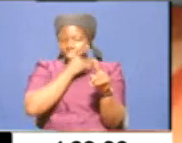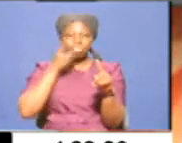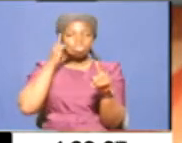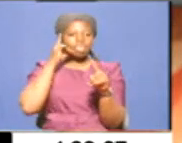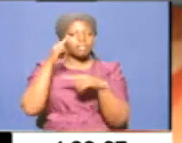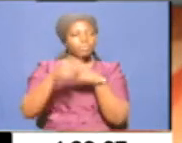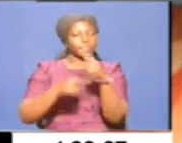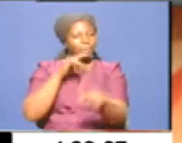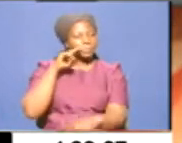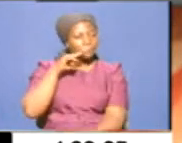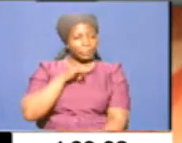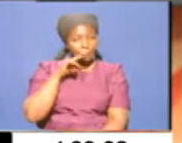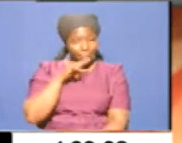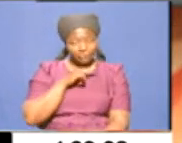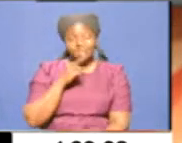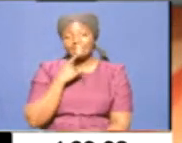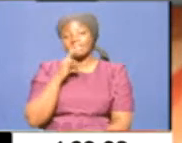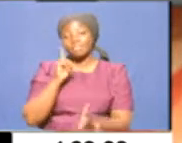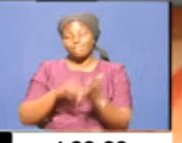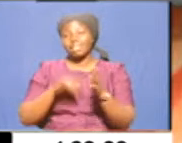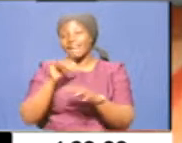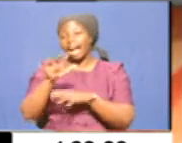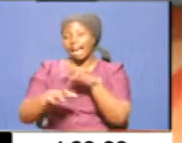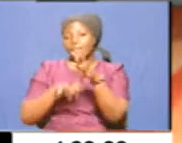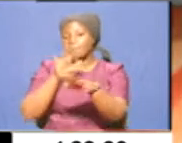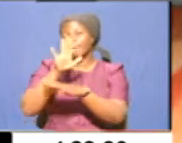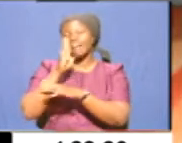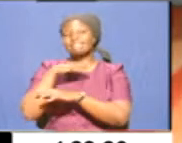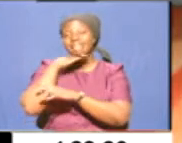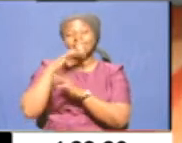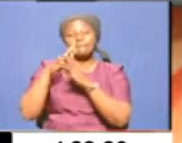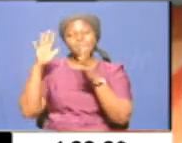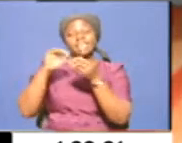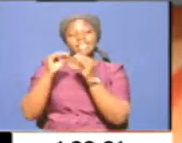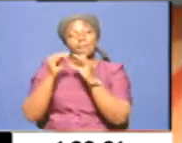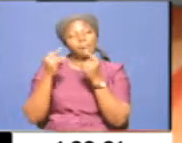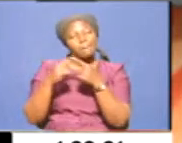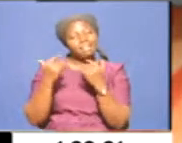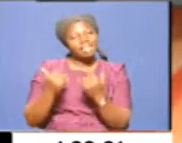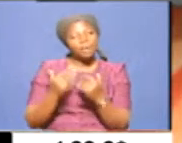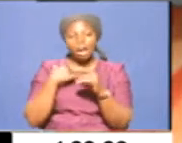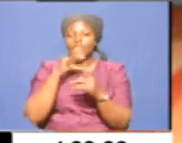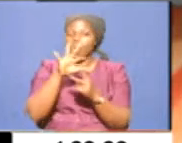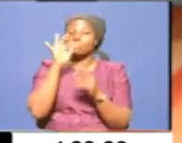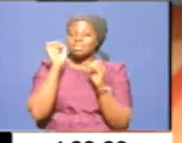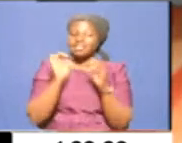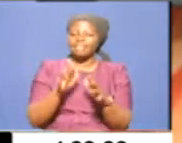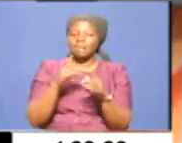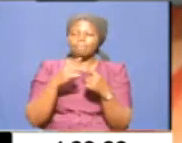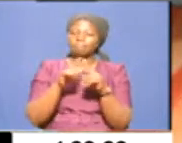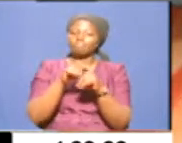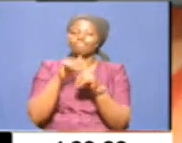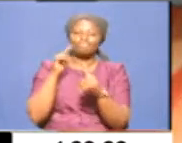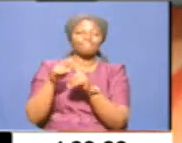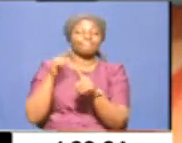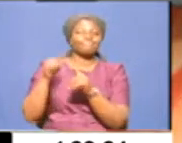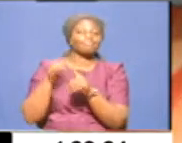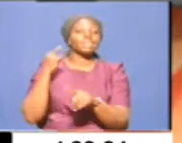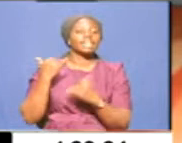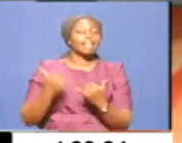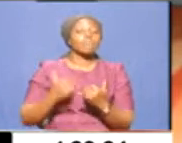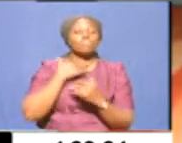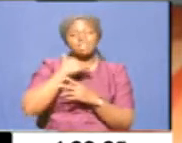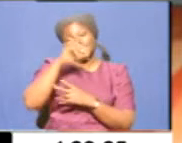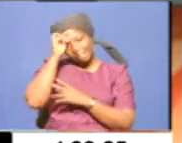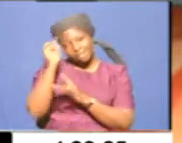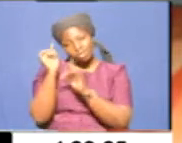are losing their animals in big numbers and have no option left but to slaughter them. They want the government to intervene and save them from